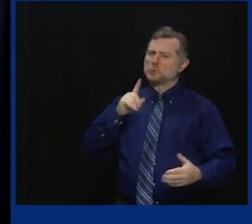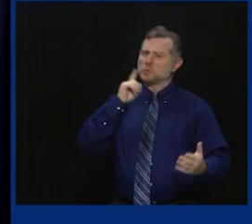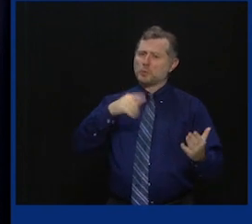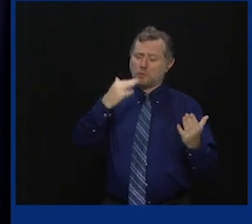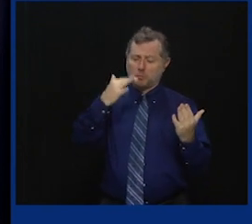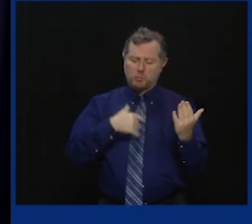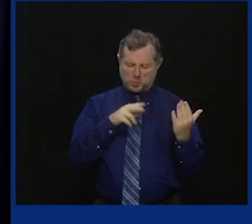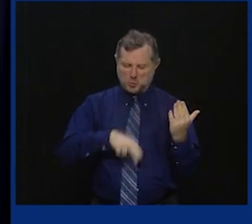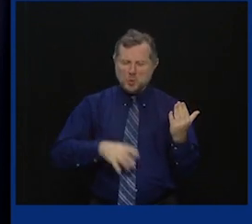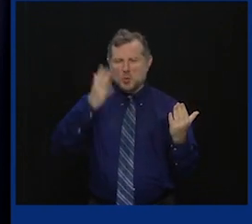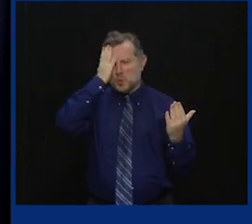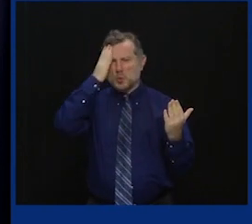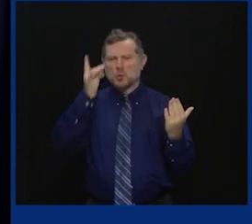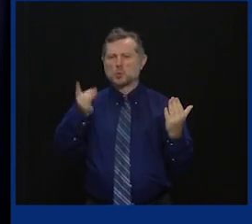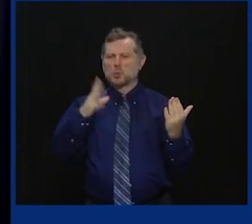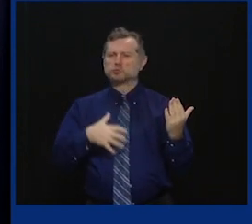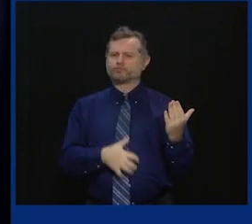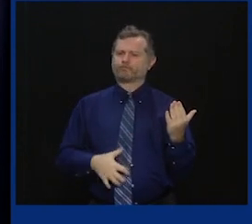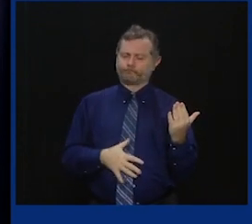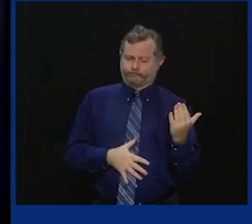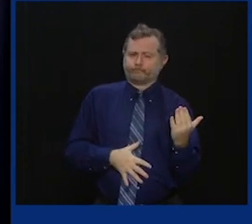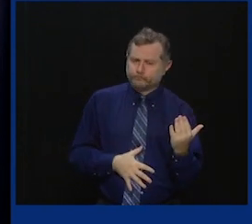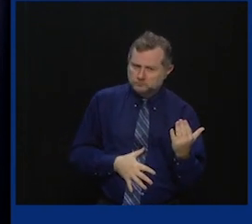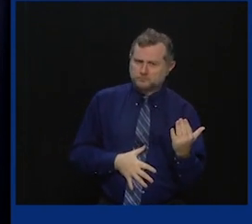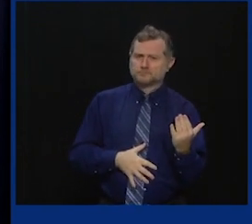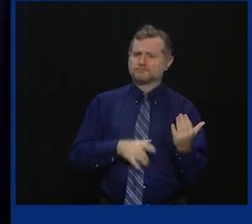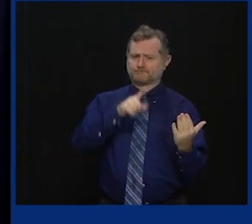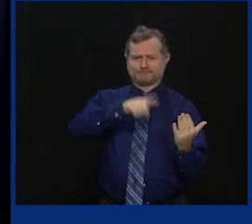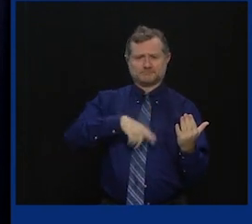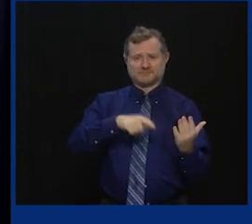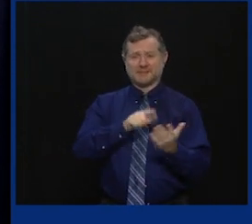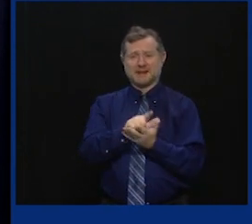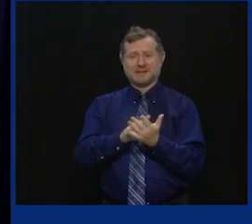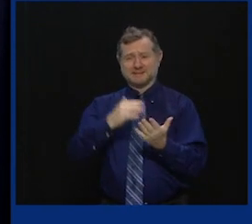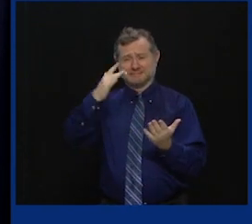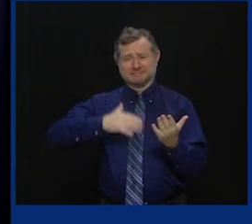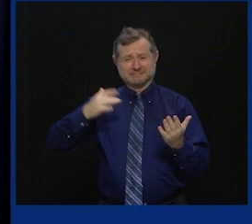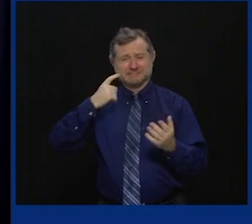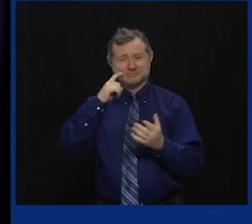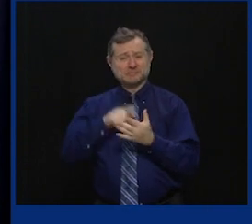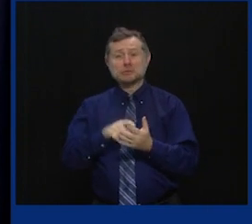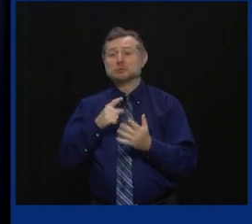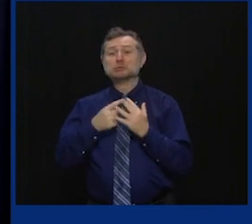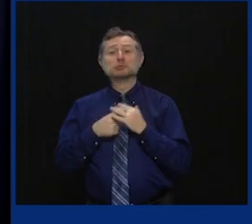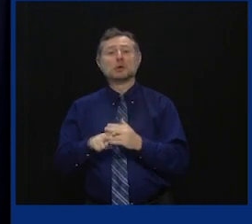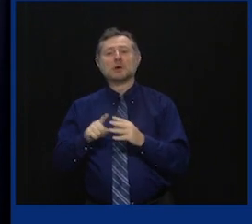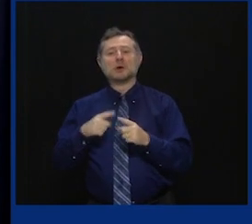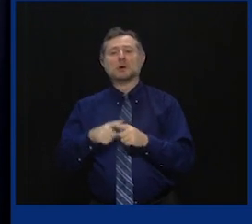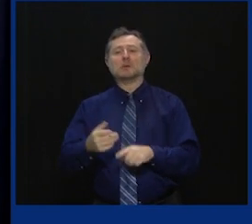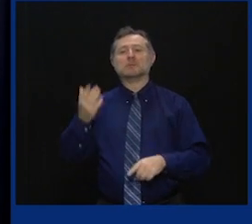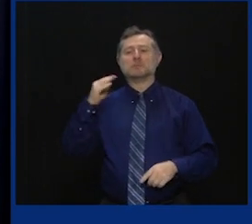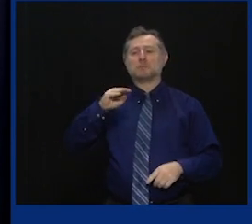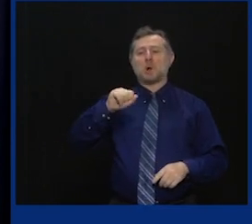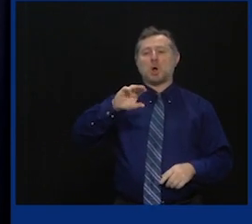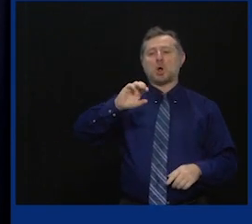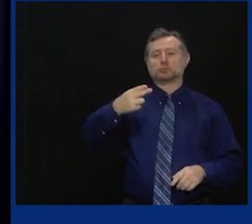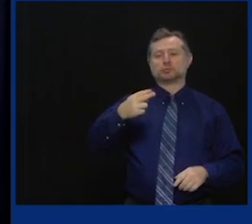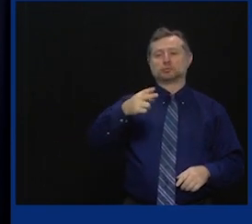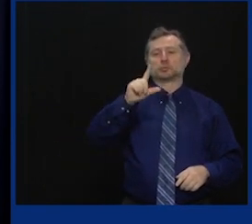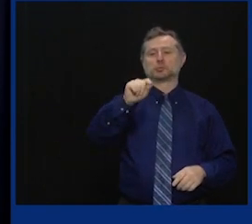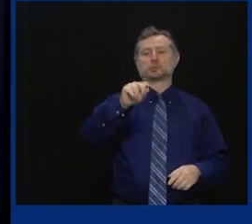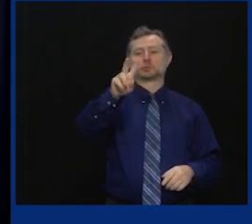this legislation that came before me is that the effective date is not until March of 2022. That was written by the legislature. I understand